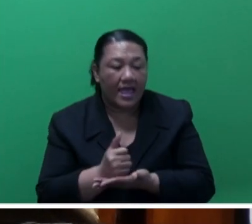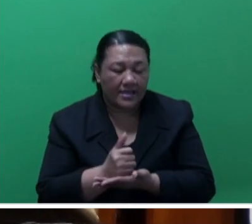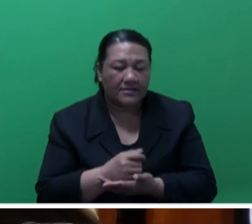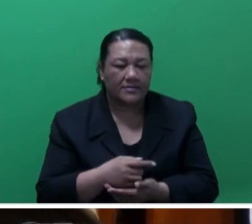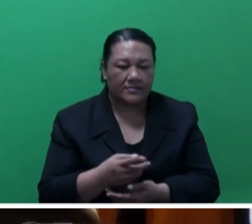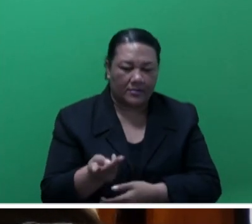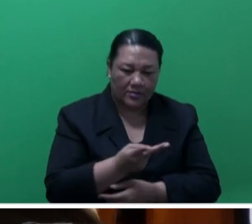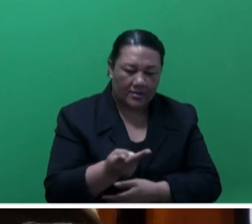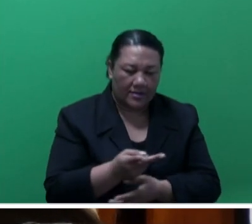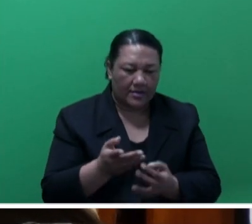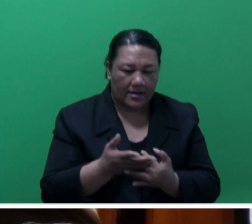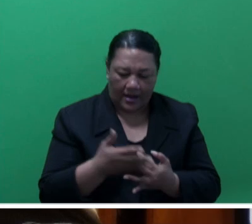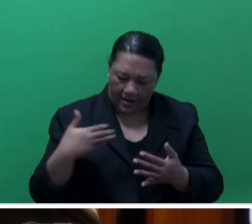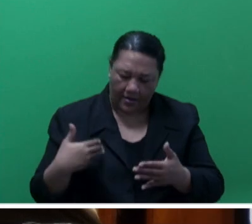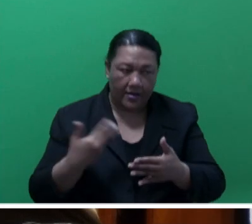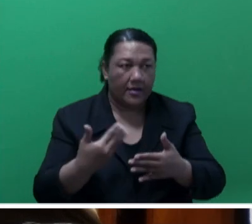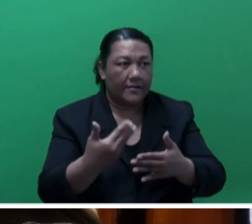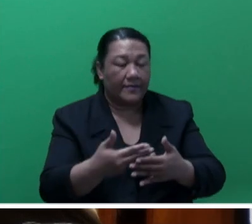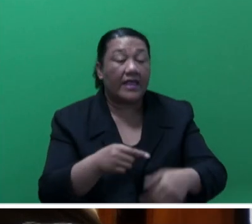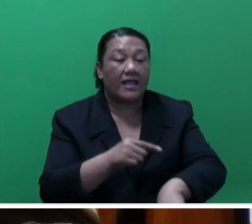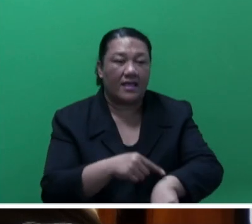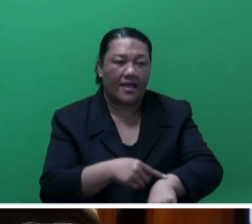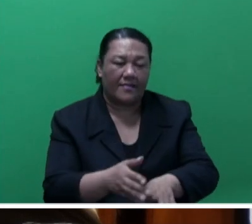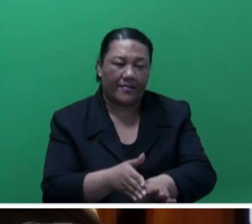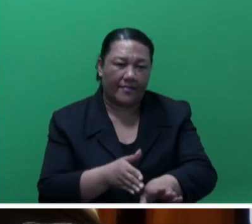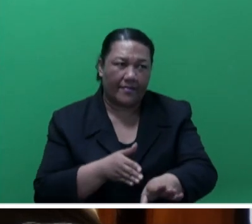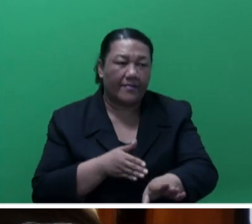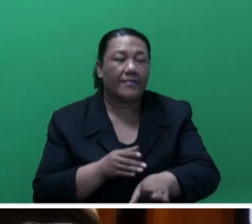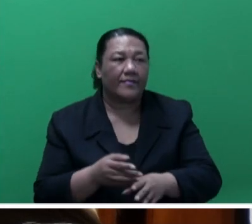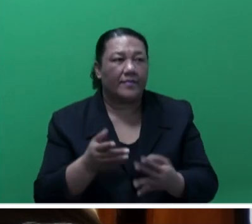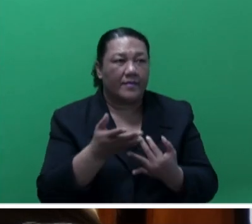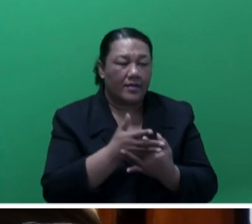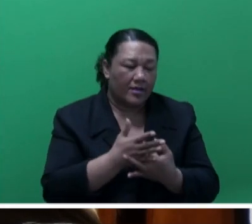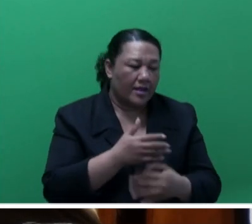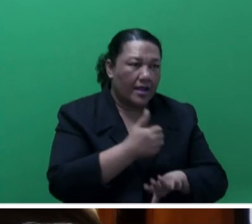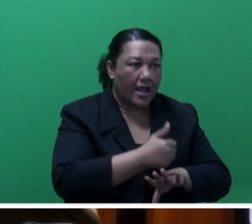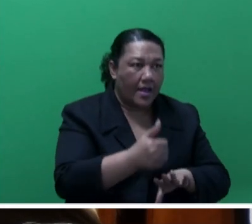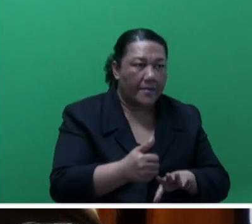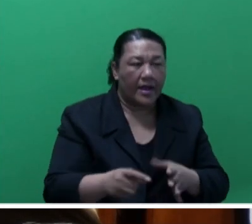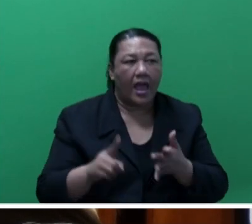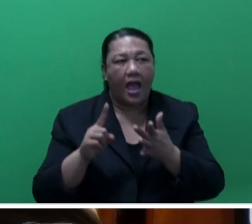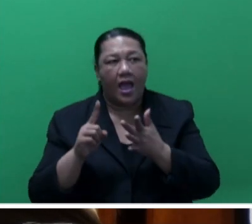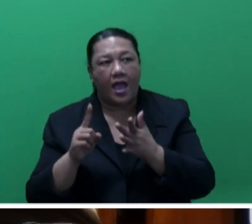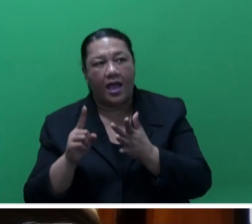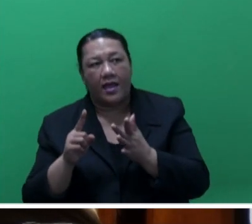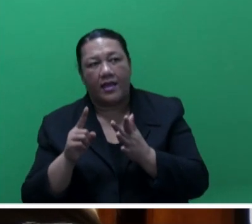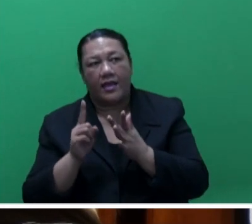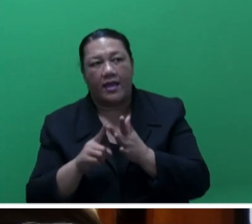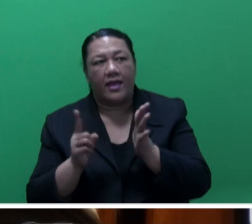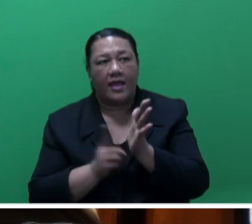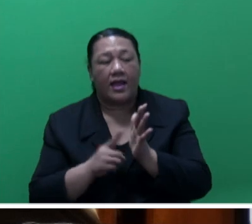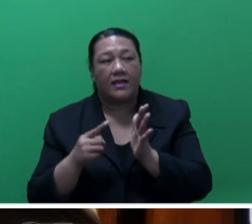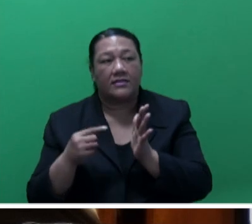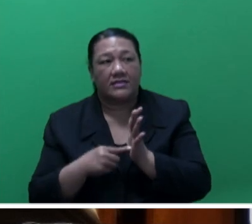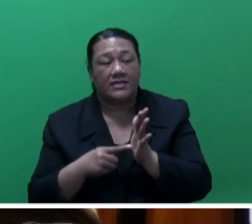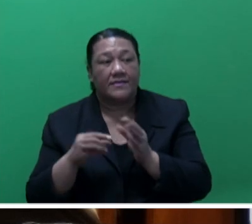was the time that it took between government and ILTB, the negotiation with the